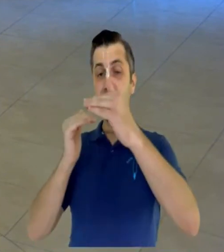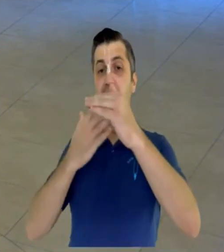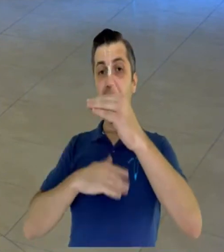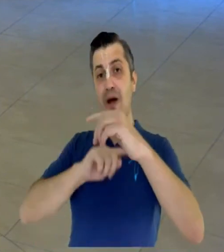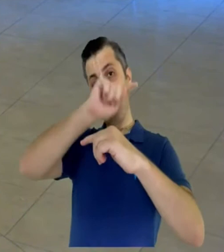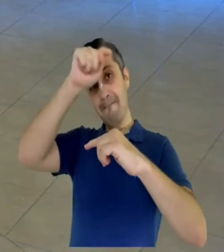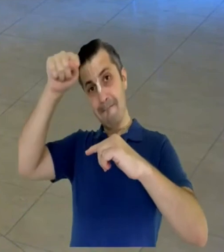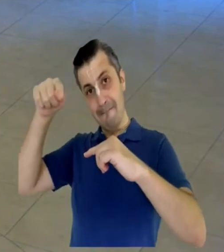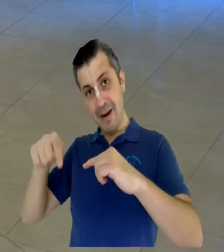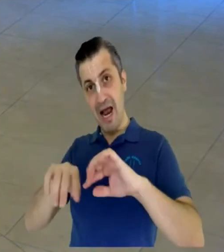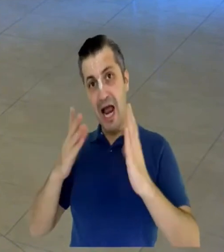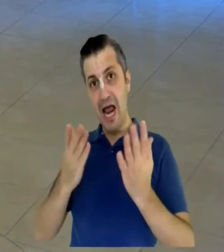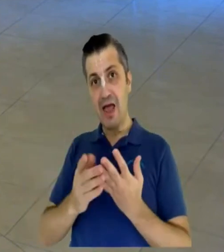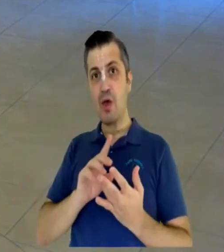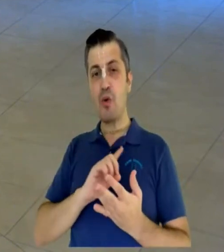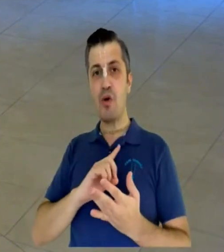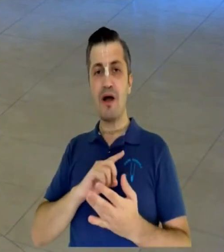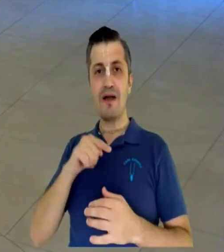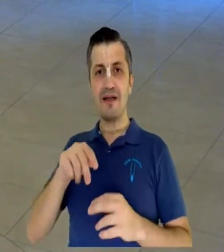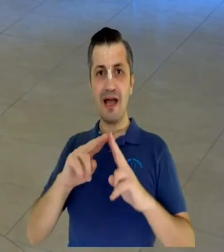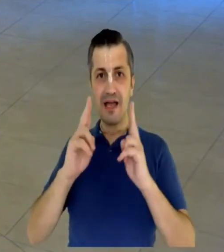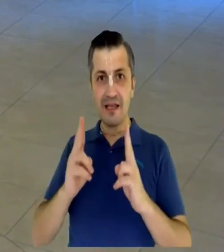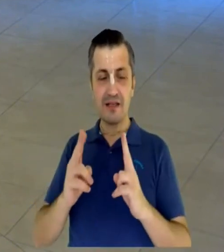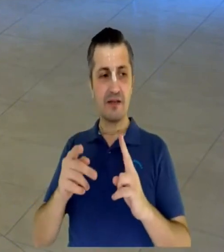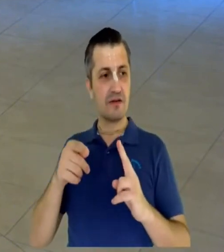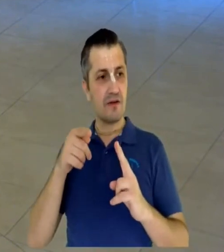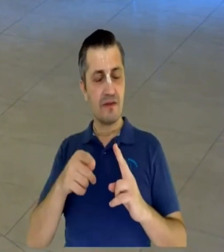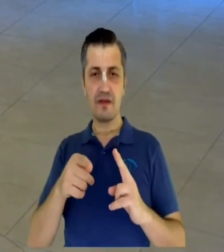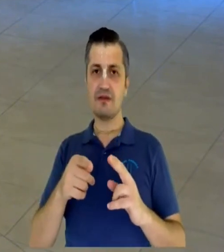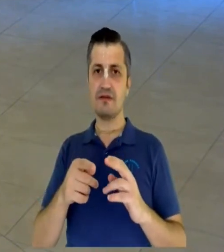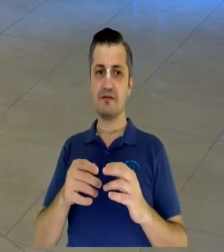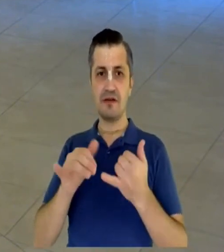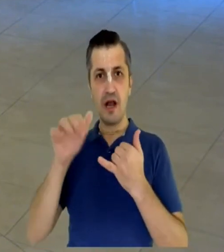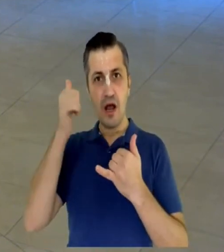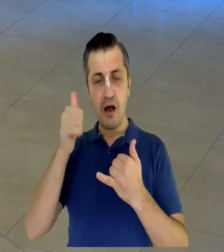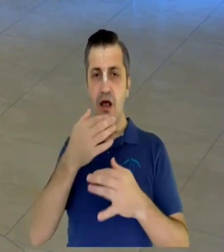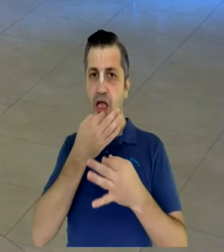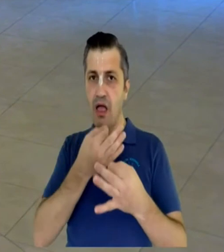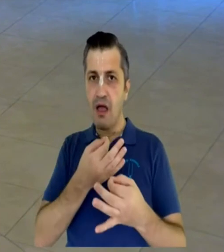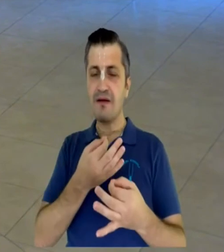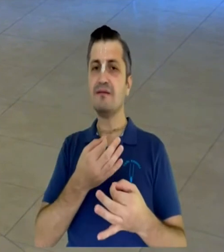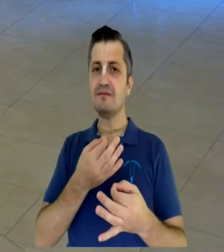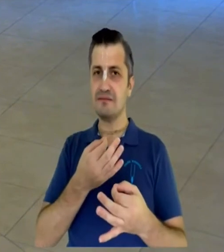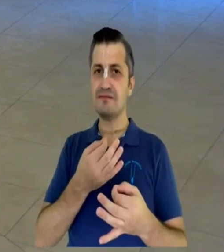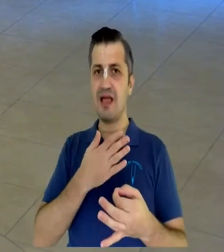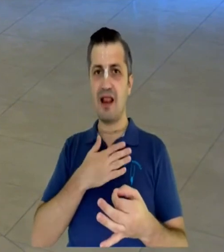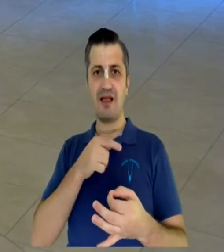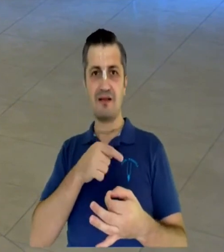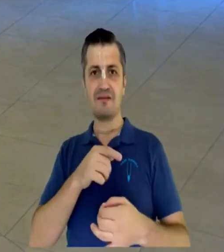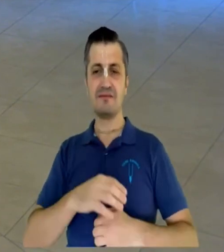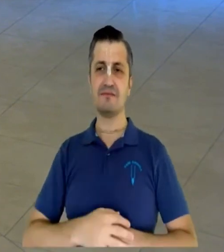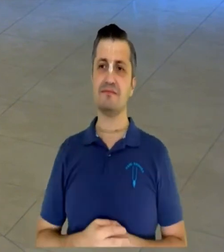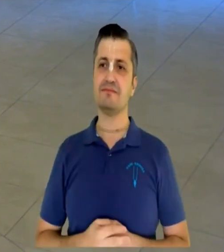Yes. And yes, Marie. Earlier you mentioned that conditioned souls have prestige and